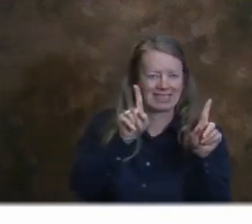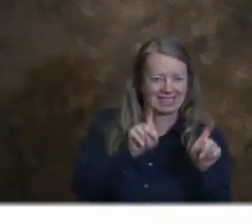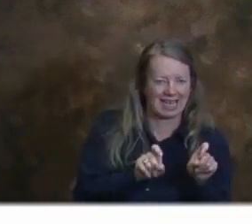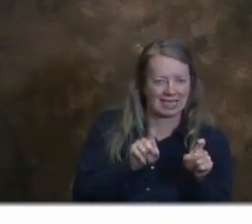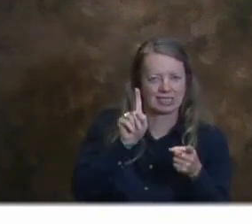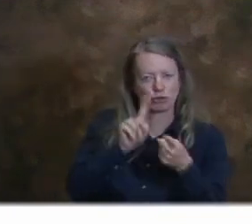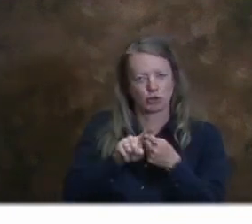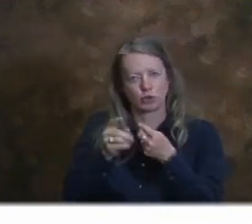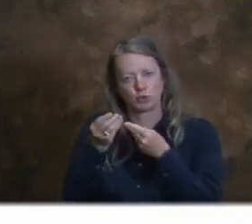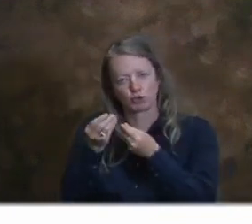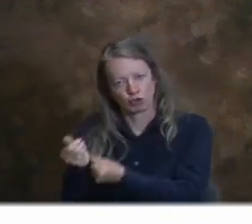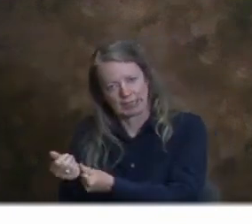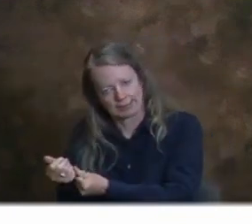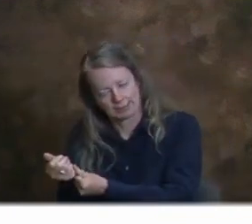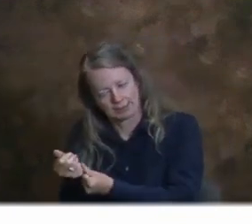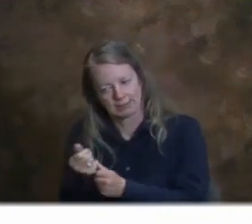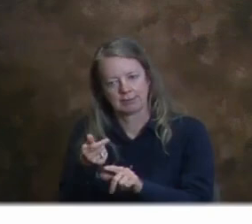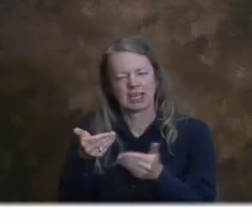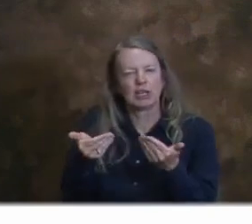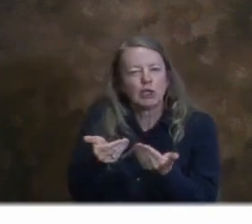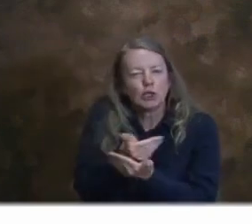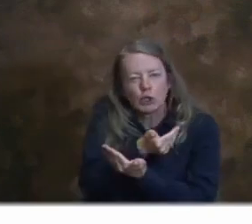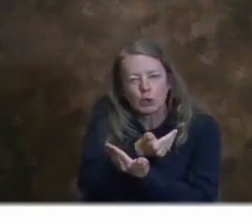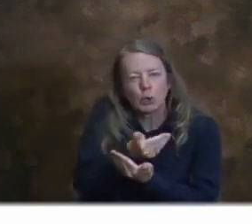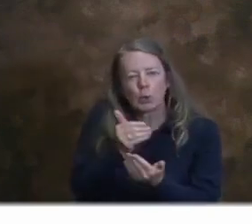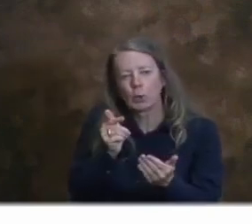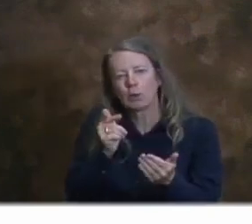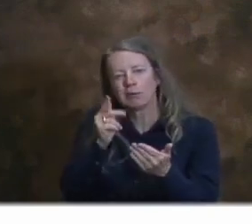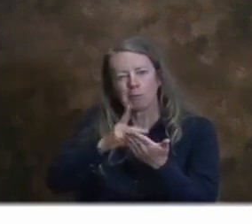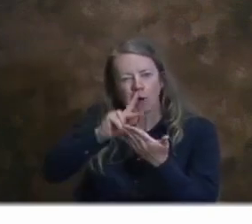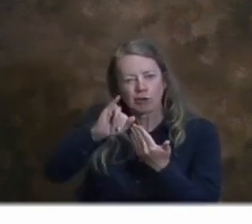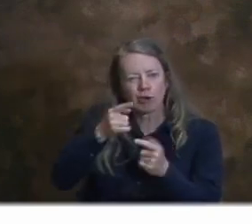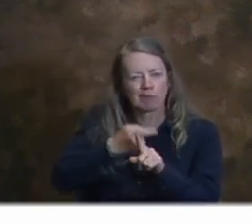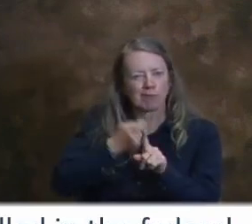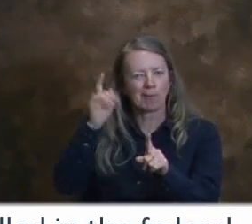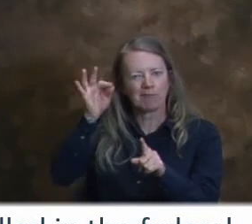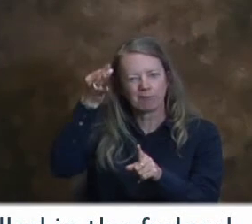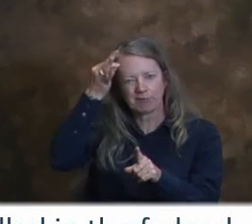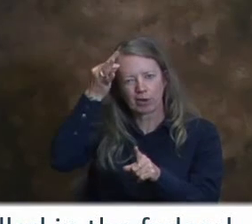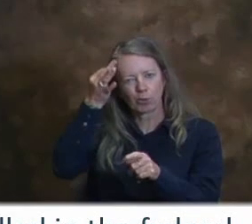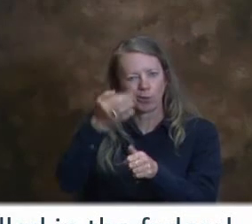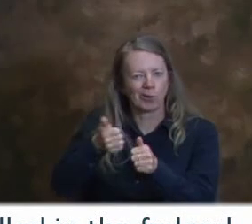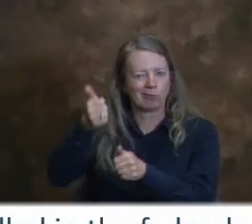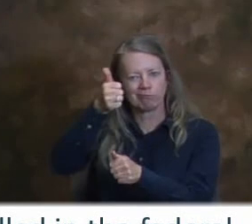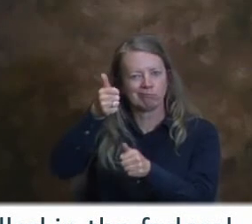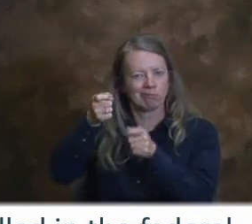at from the federal administration, and just provide an overview.